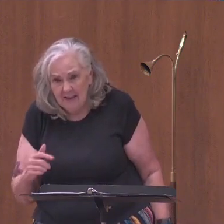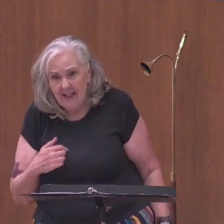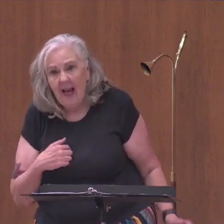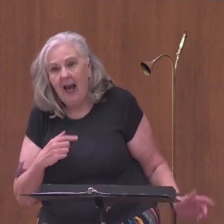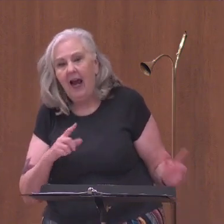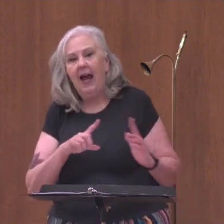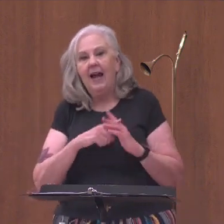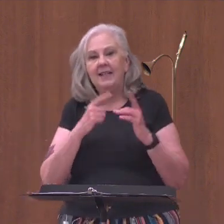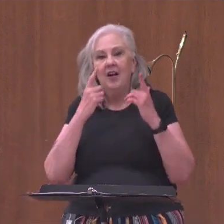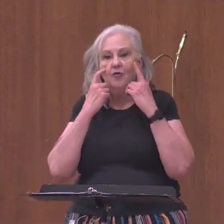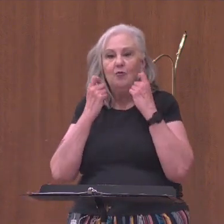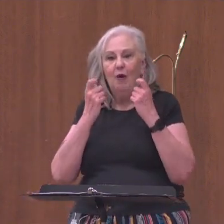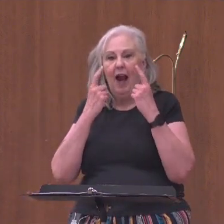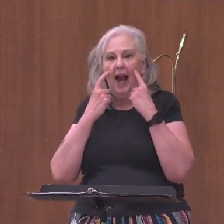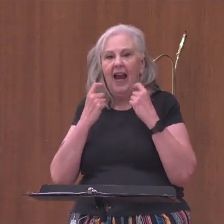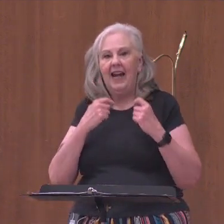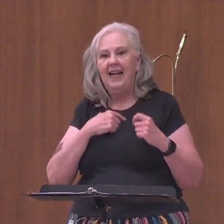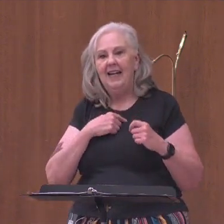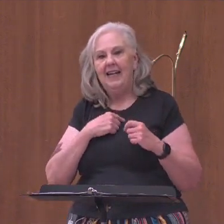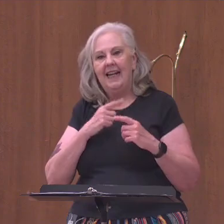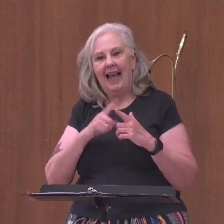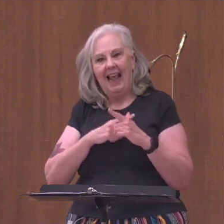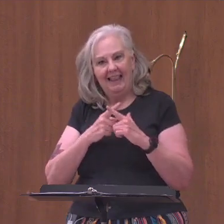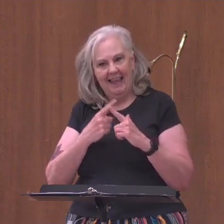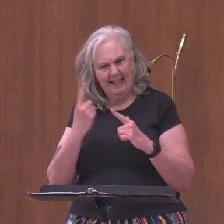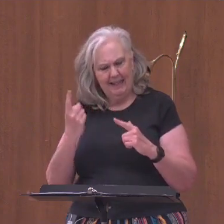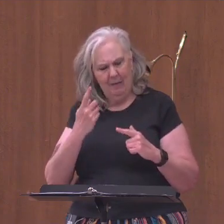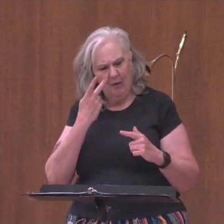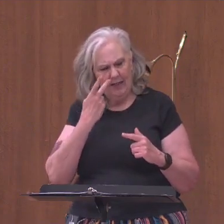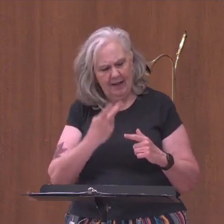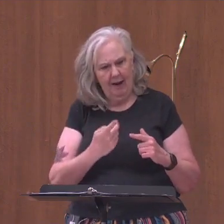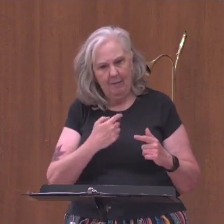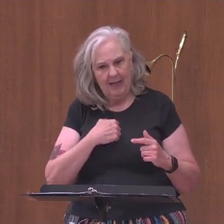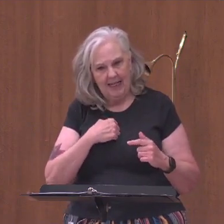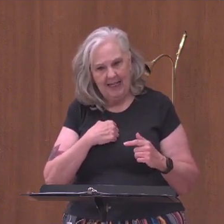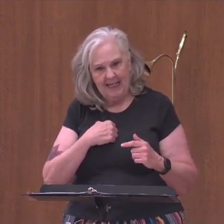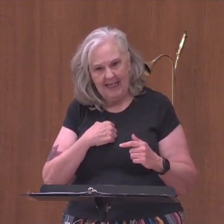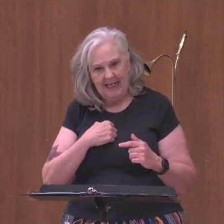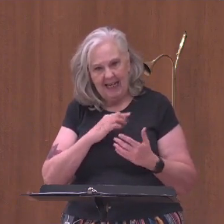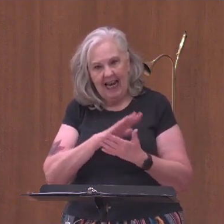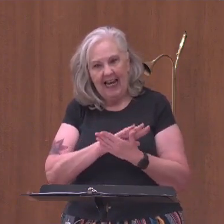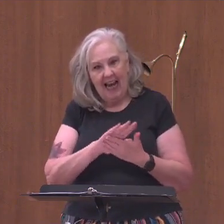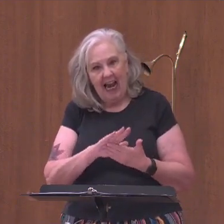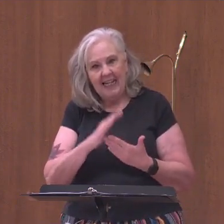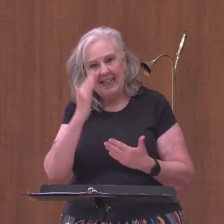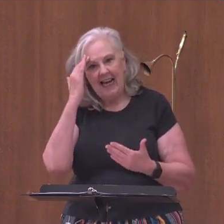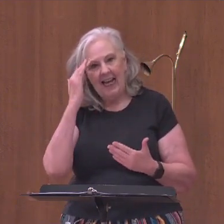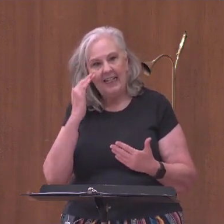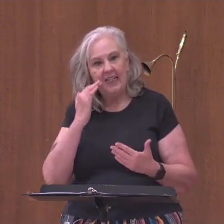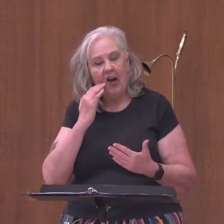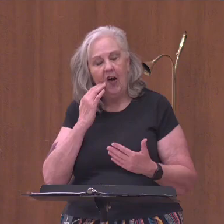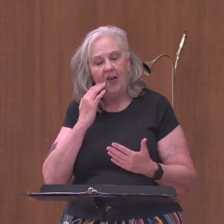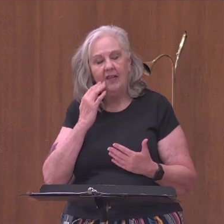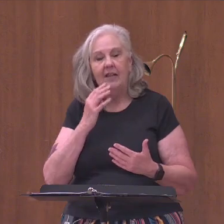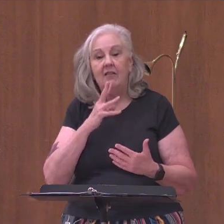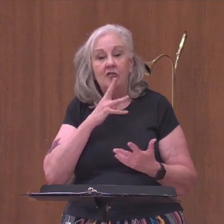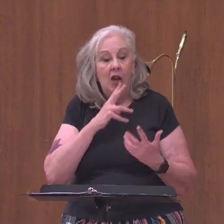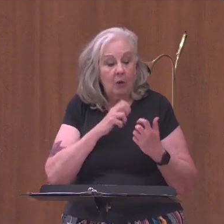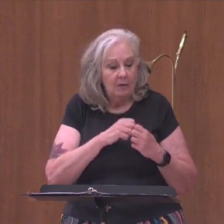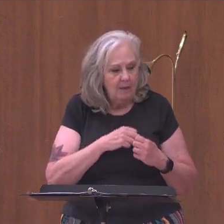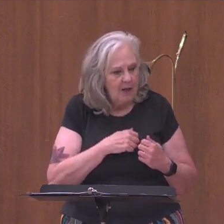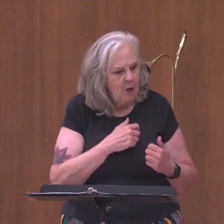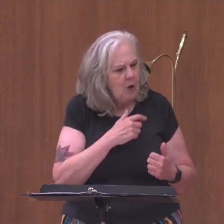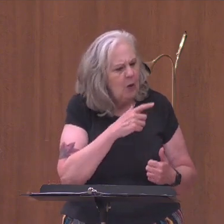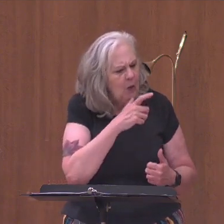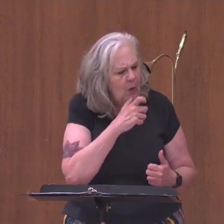cry. And then someone saw me. A kind adult knelt down, asked me who